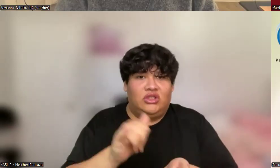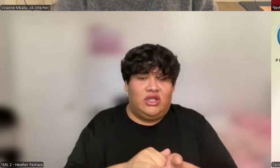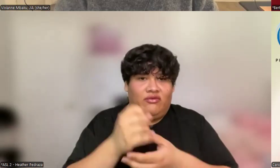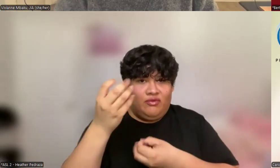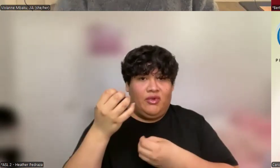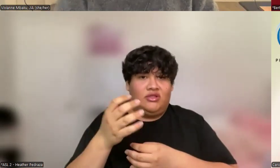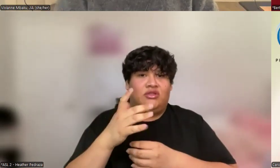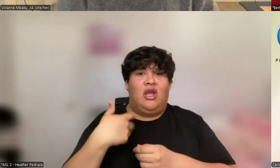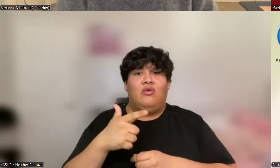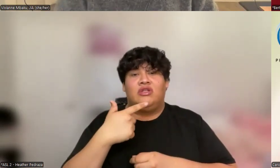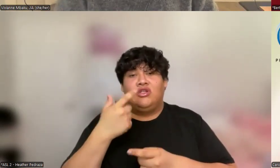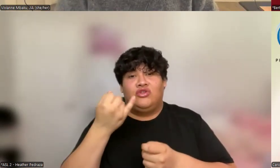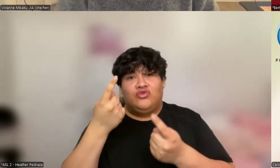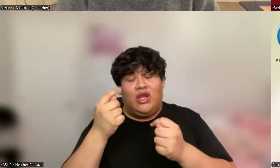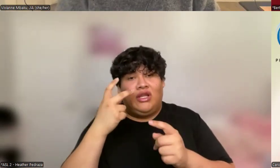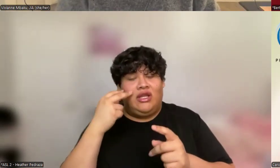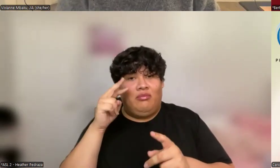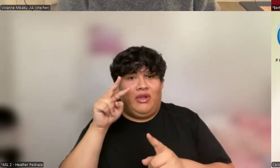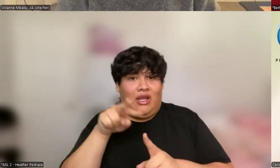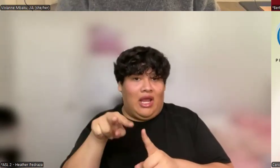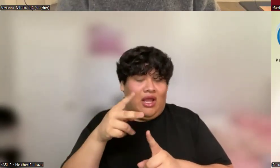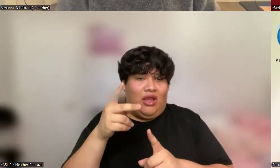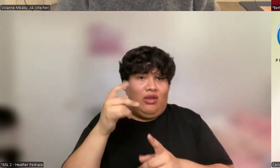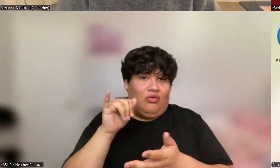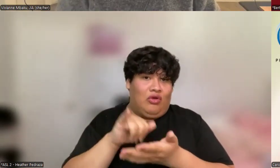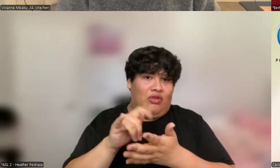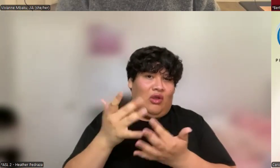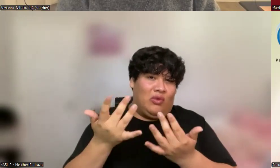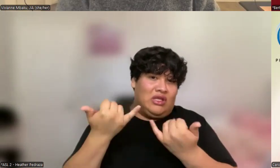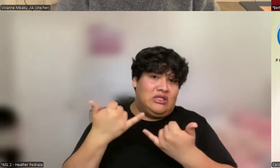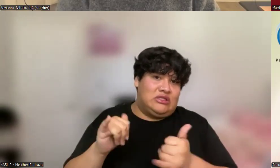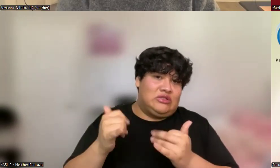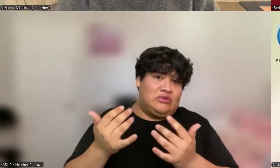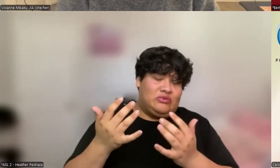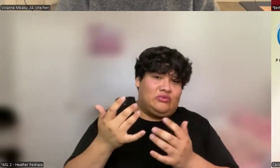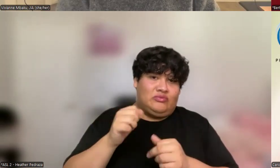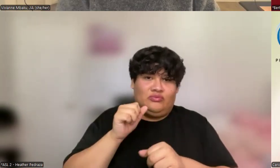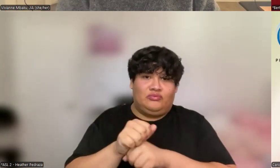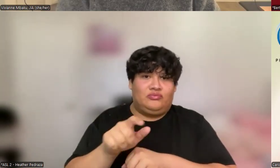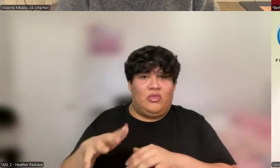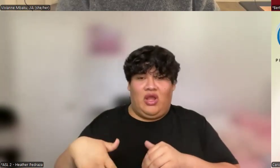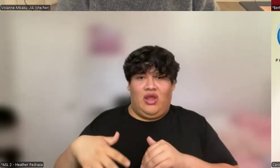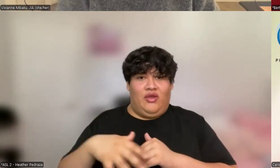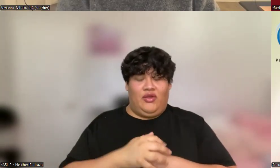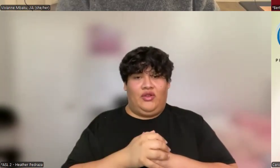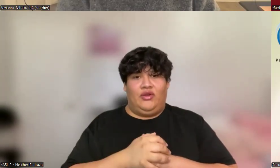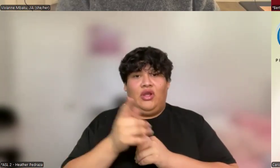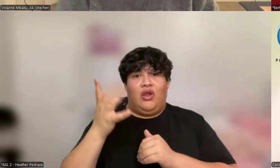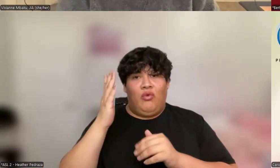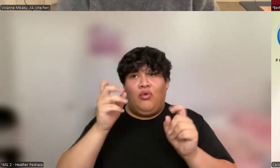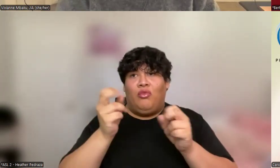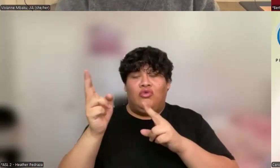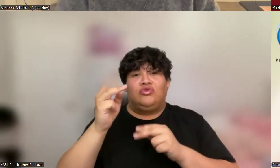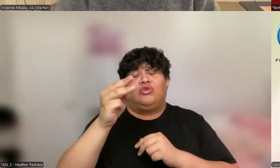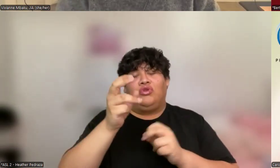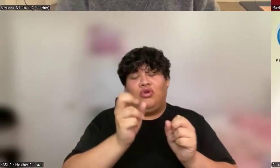say keep an eye on CDPH has a specific behavioral health transformation website, and they'll have more